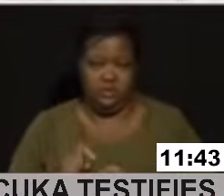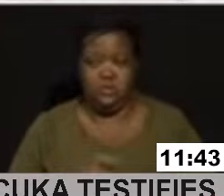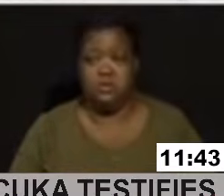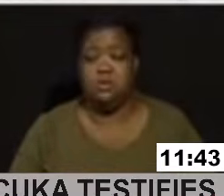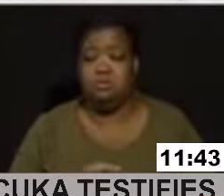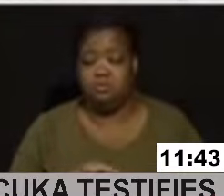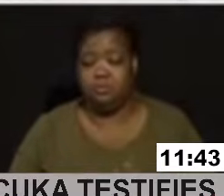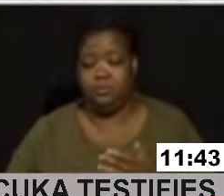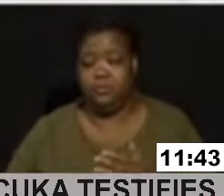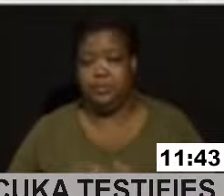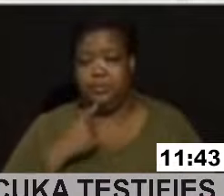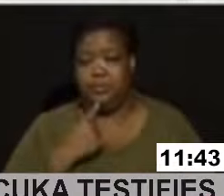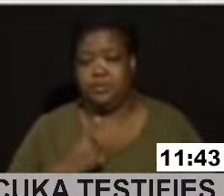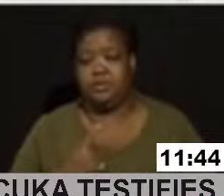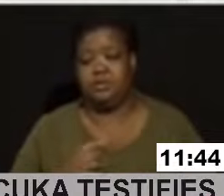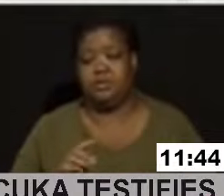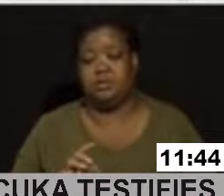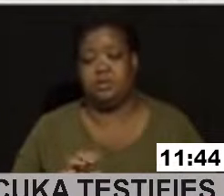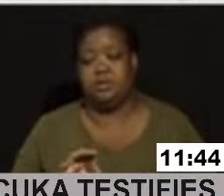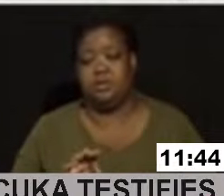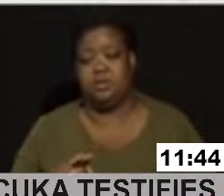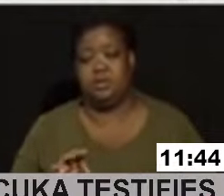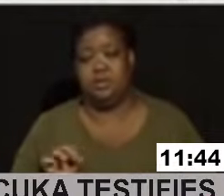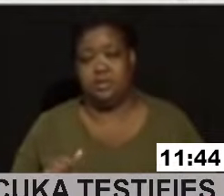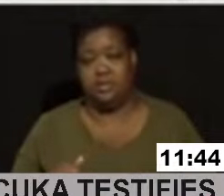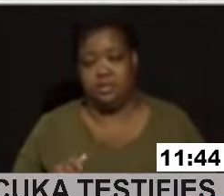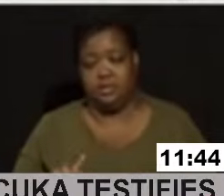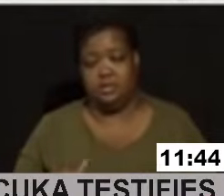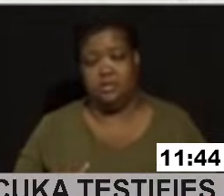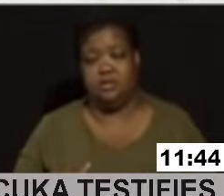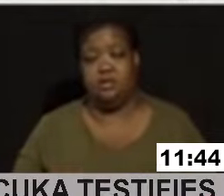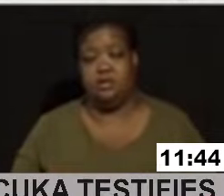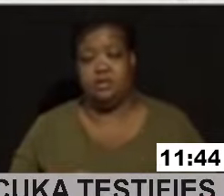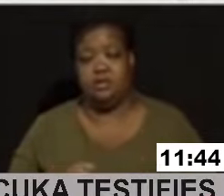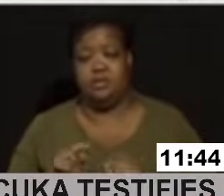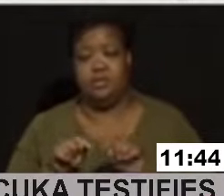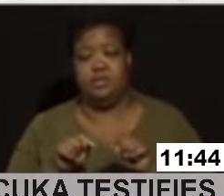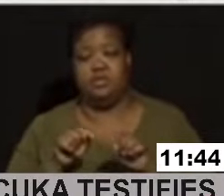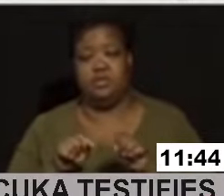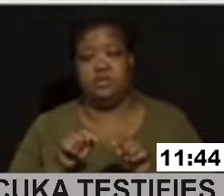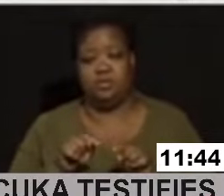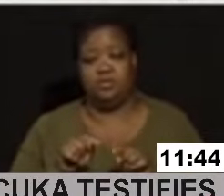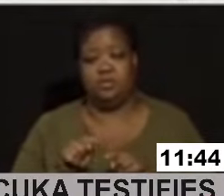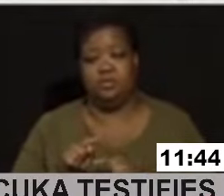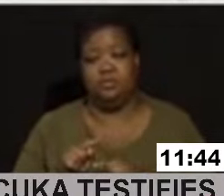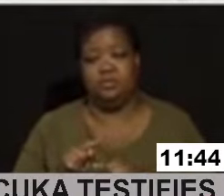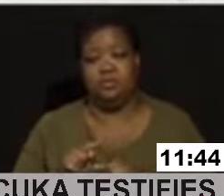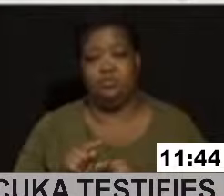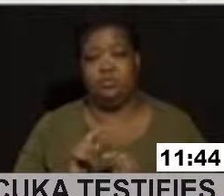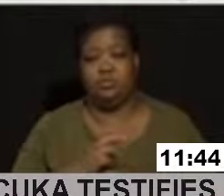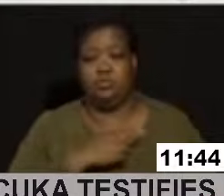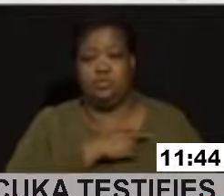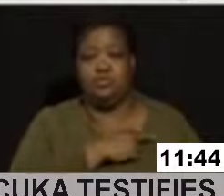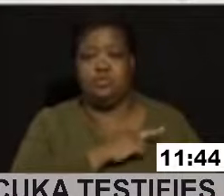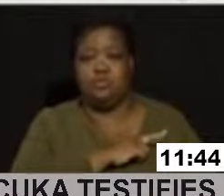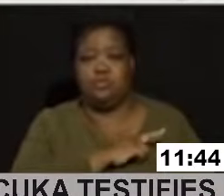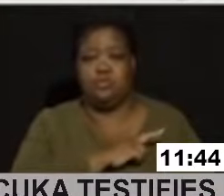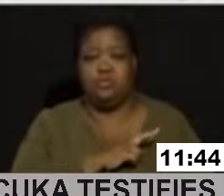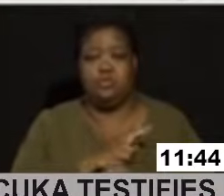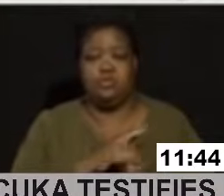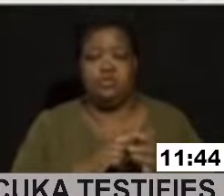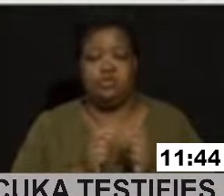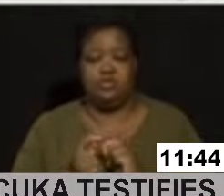on to say, in 37, the prosecutorial terrain during the early 2000s was new, complex, constantly